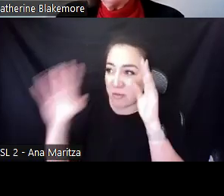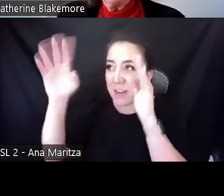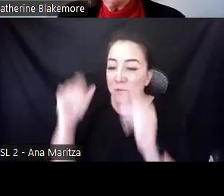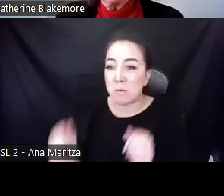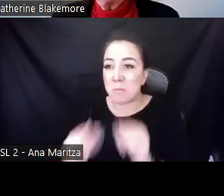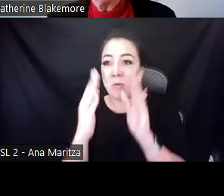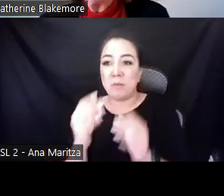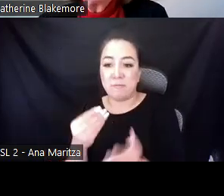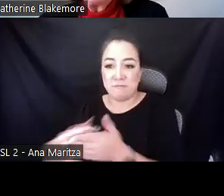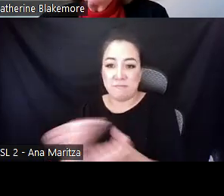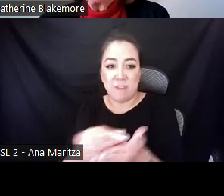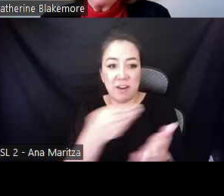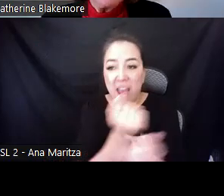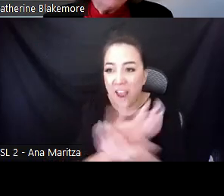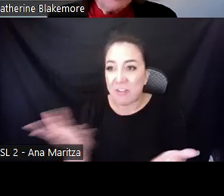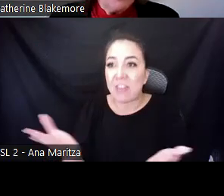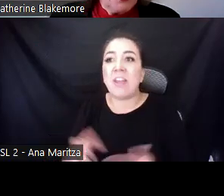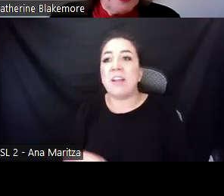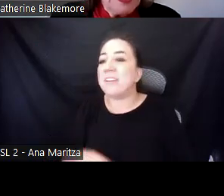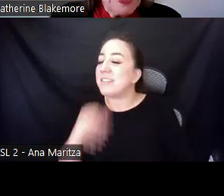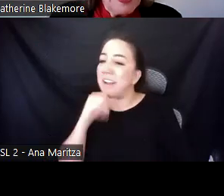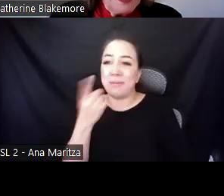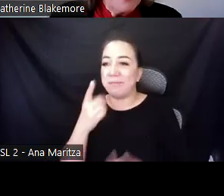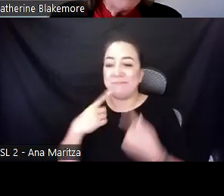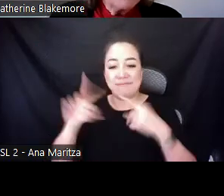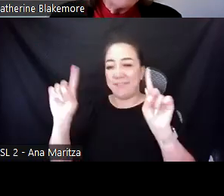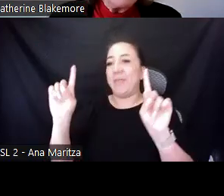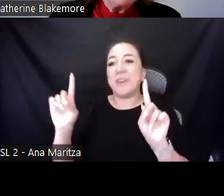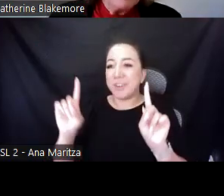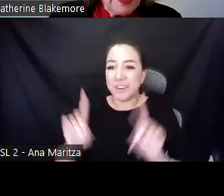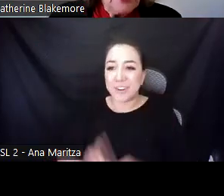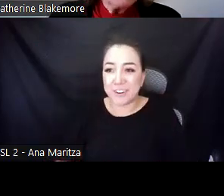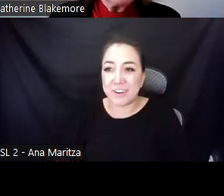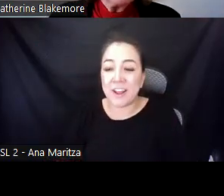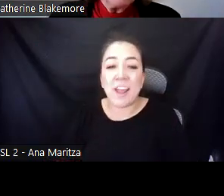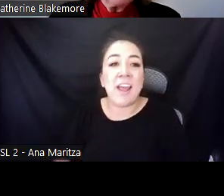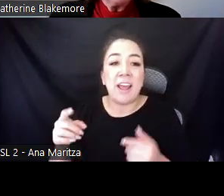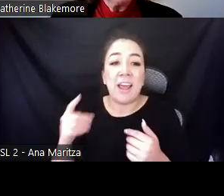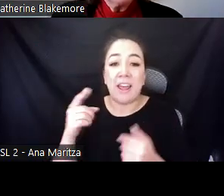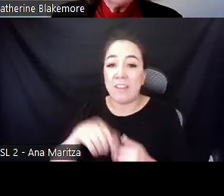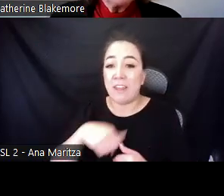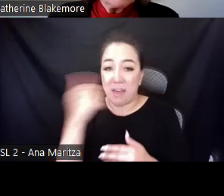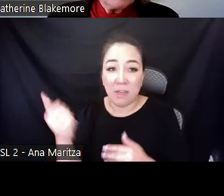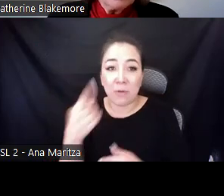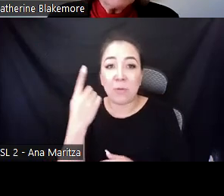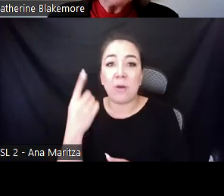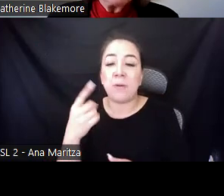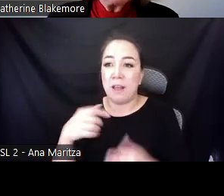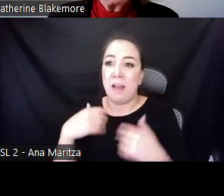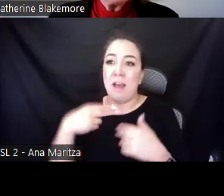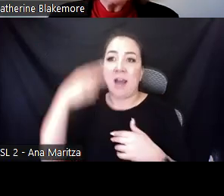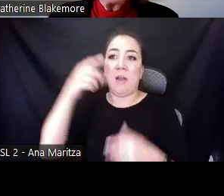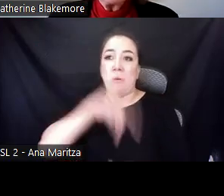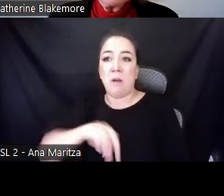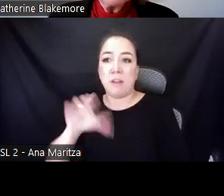fund everything was not something that was going to work. And then the other one under high quality care was to identify